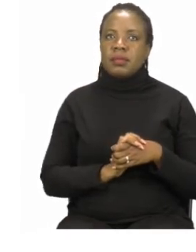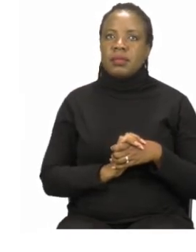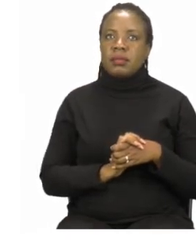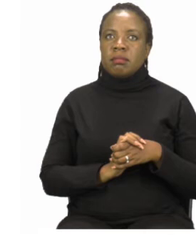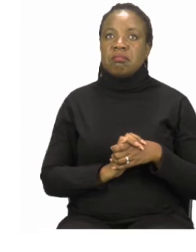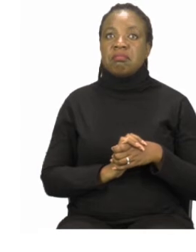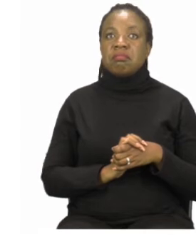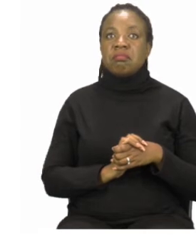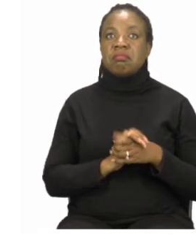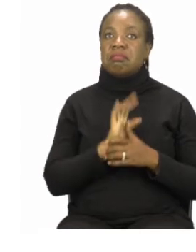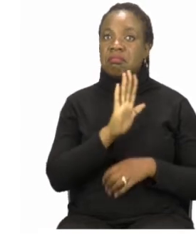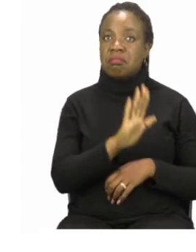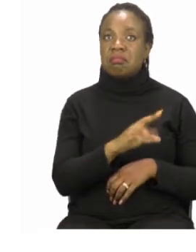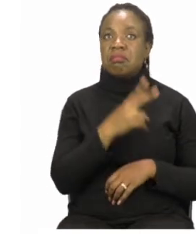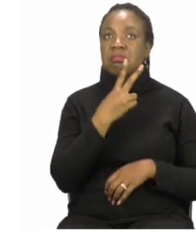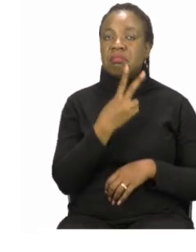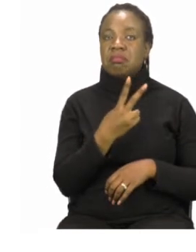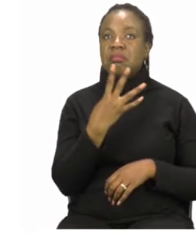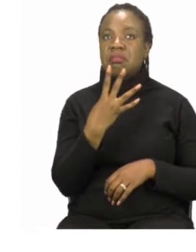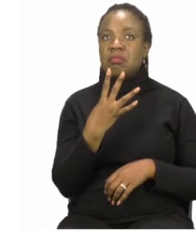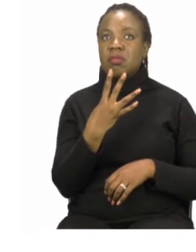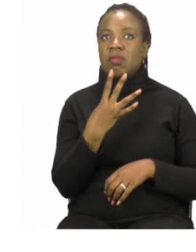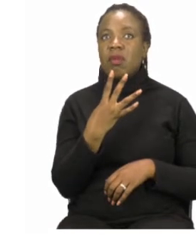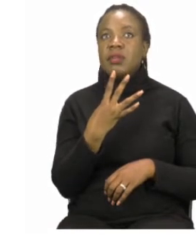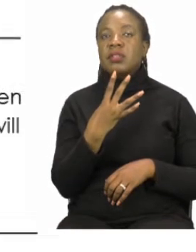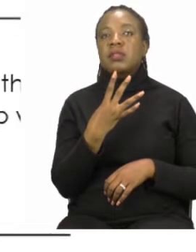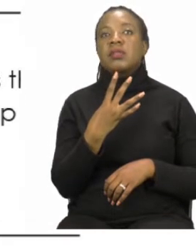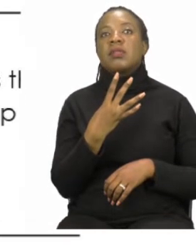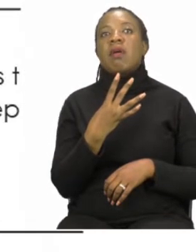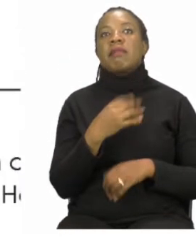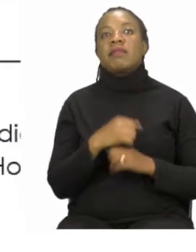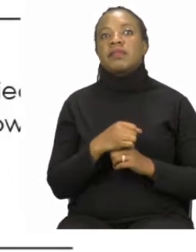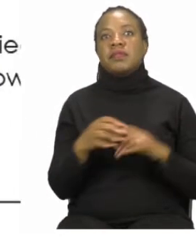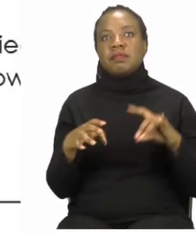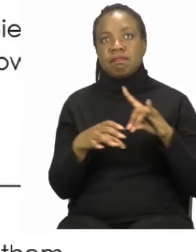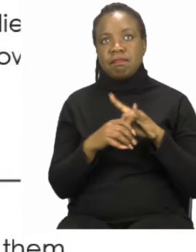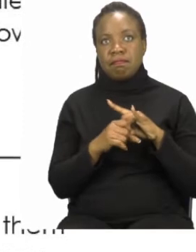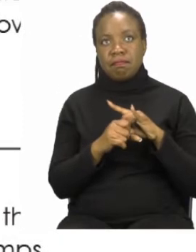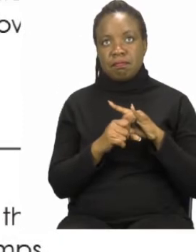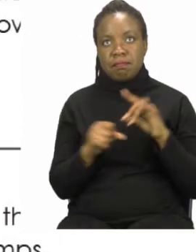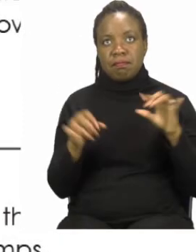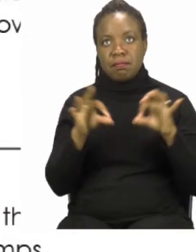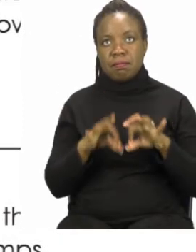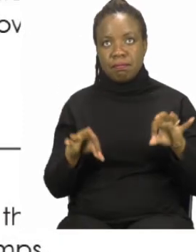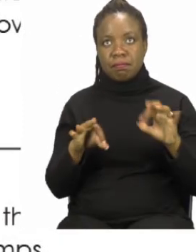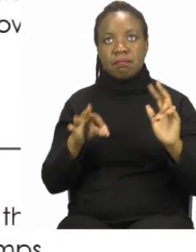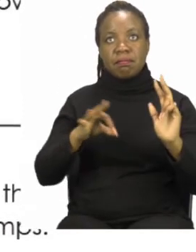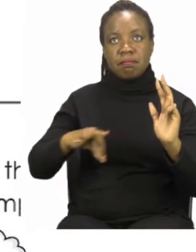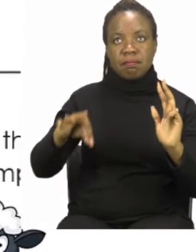are 24 goats on the farm. The farmer